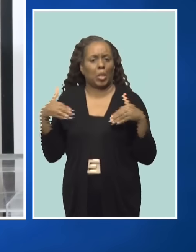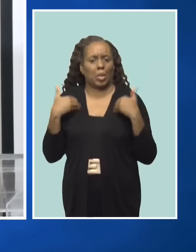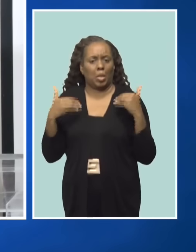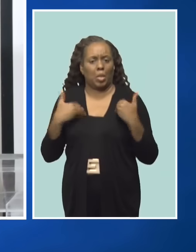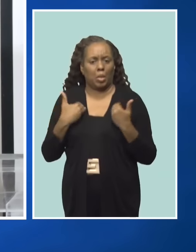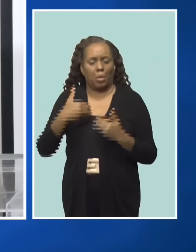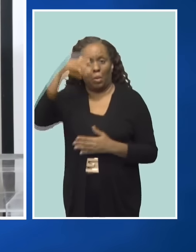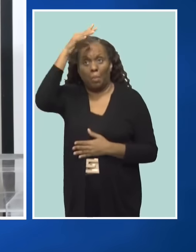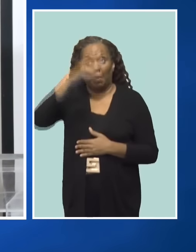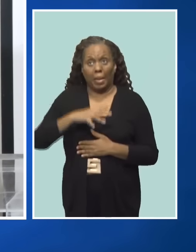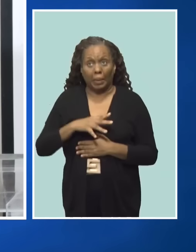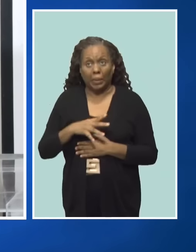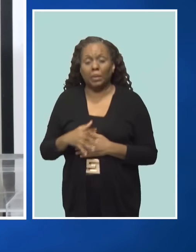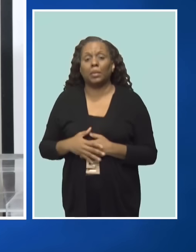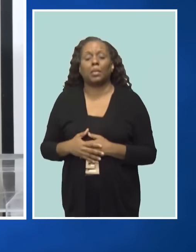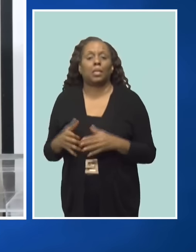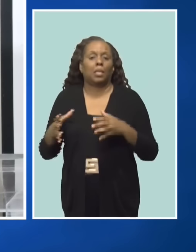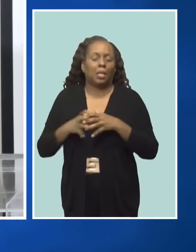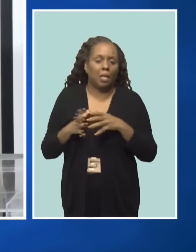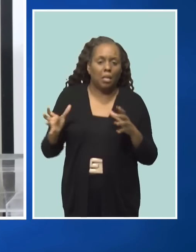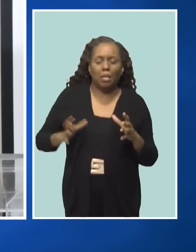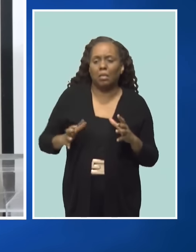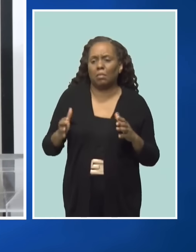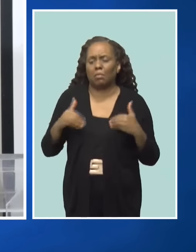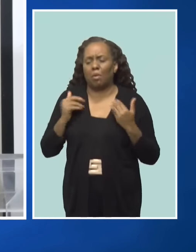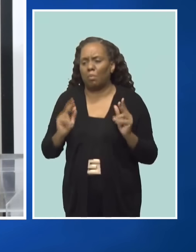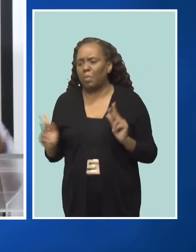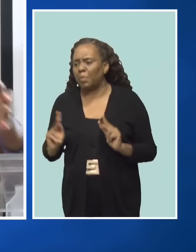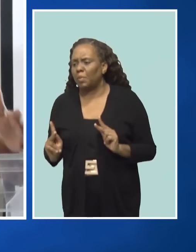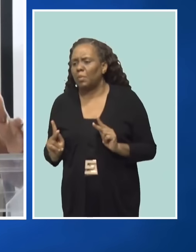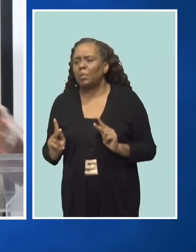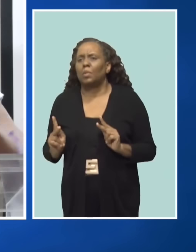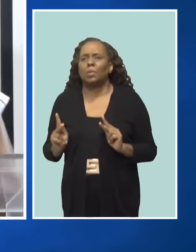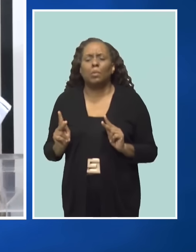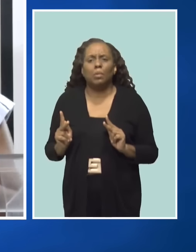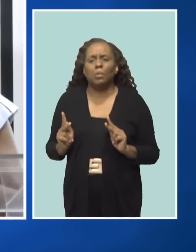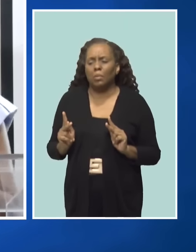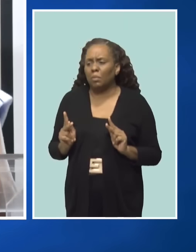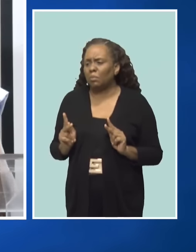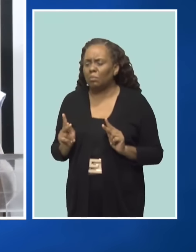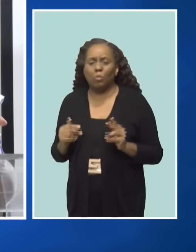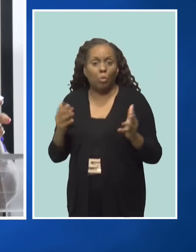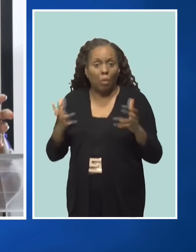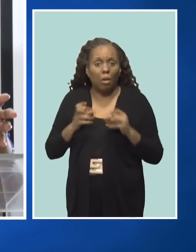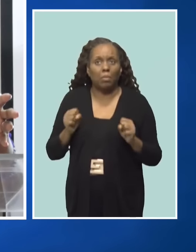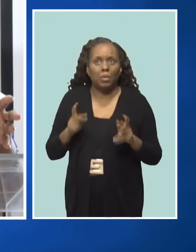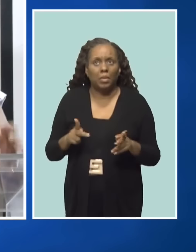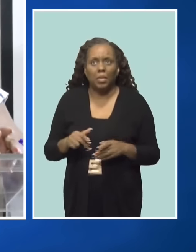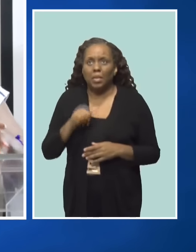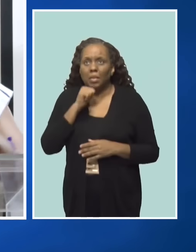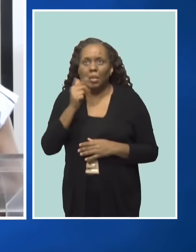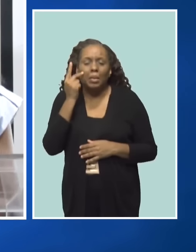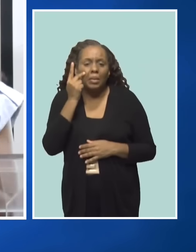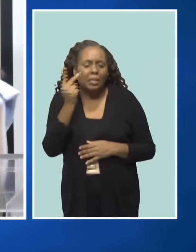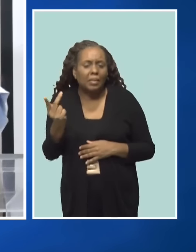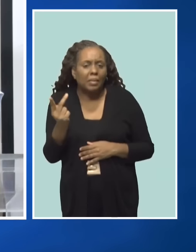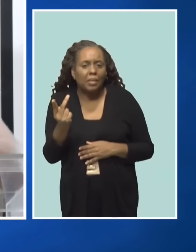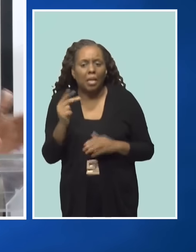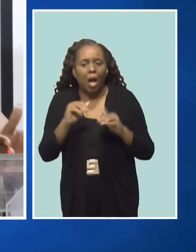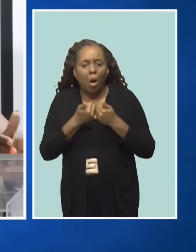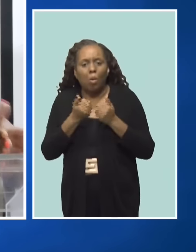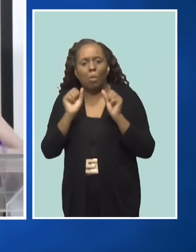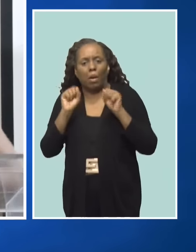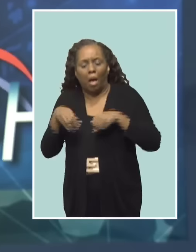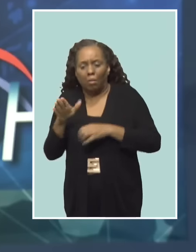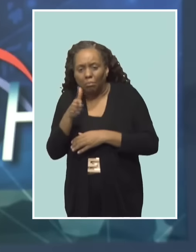we would call dispossessed and disenfranchised don't see the pathways that the state is making. They're not